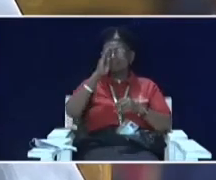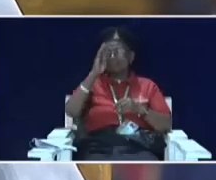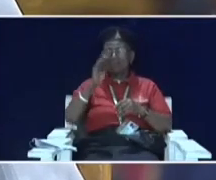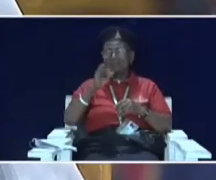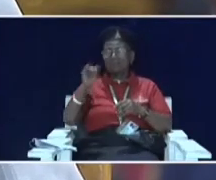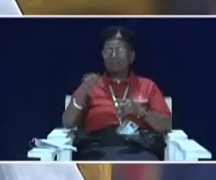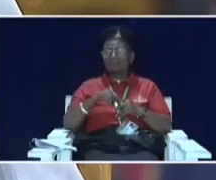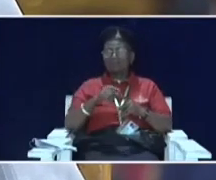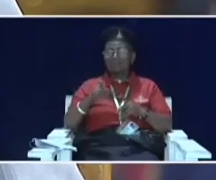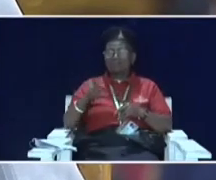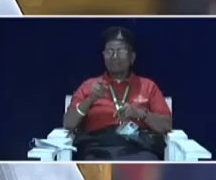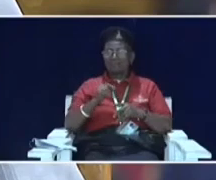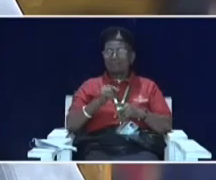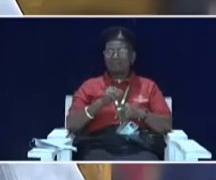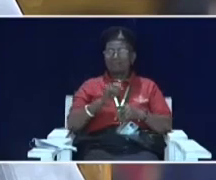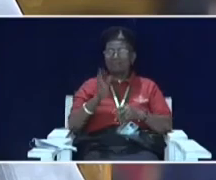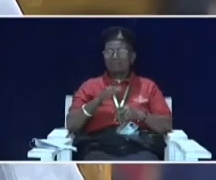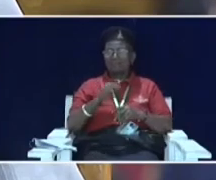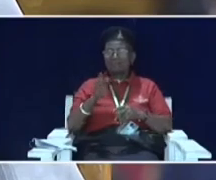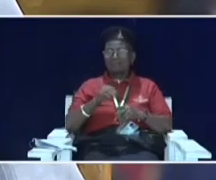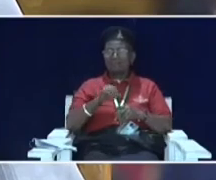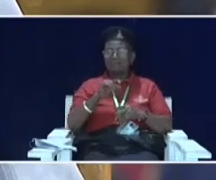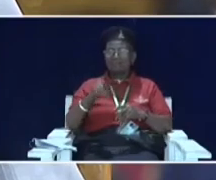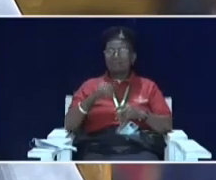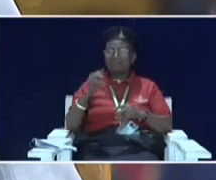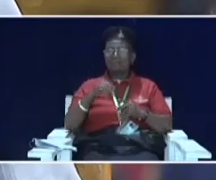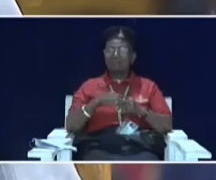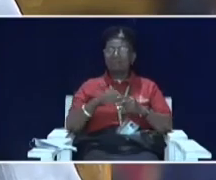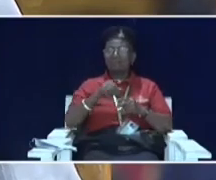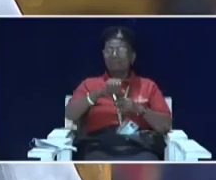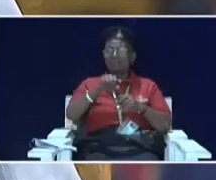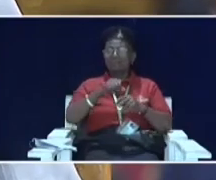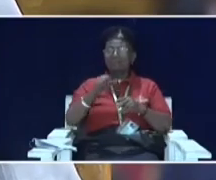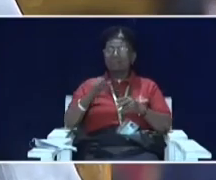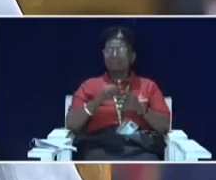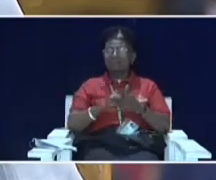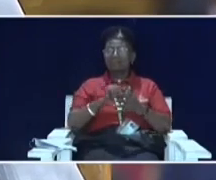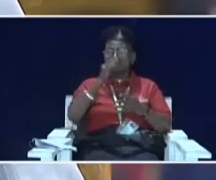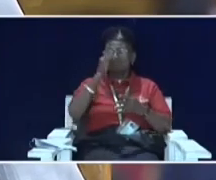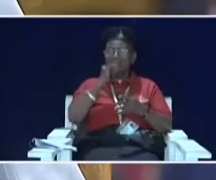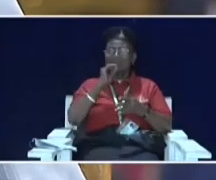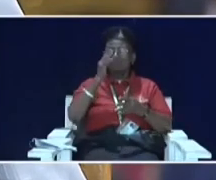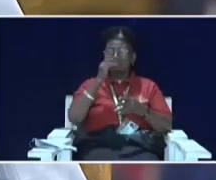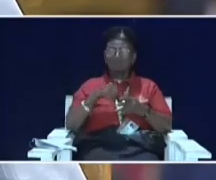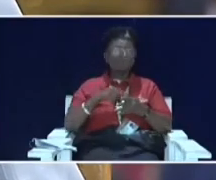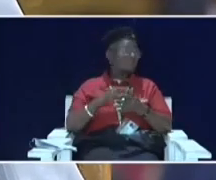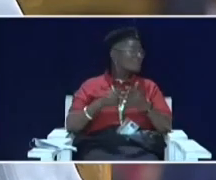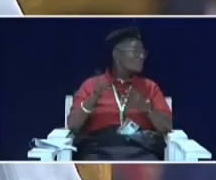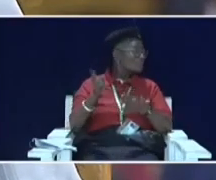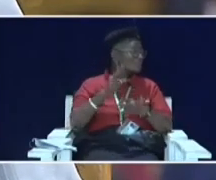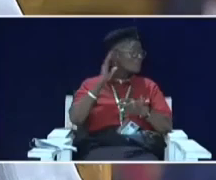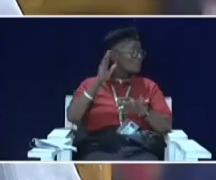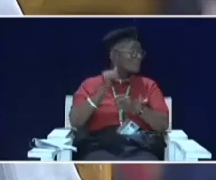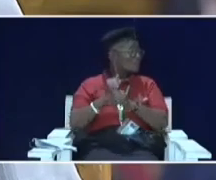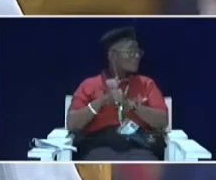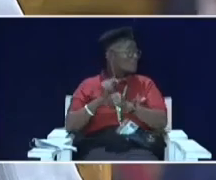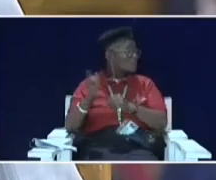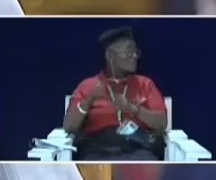in anointing, in hunger for anointing, that's what you will get. When you pray